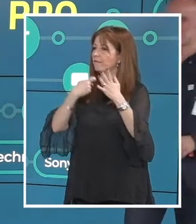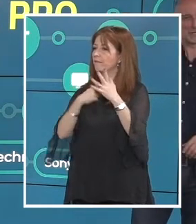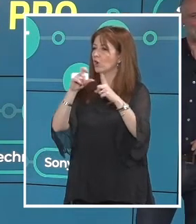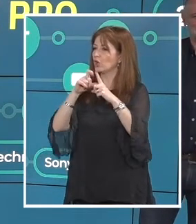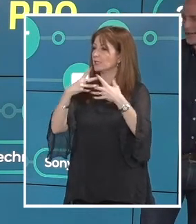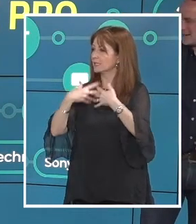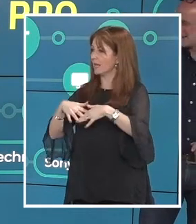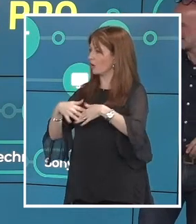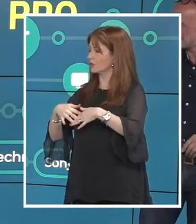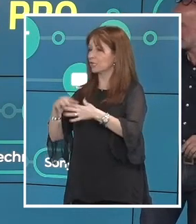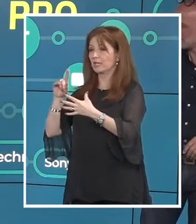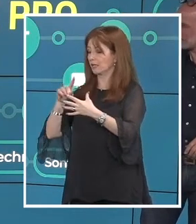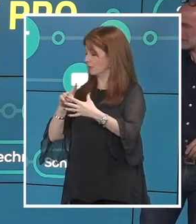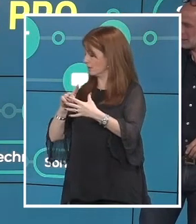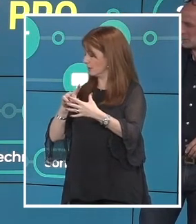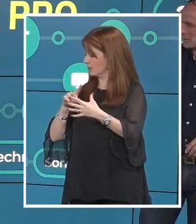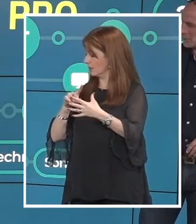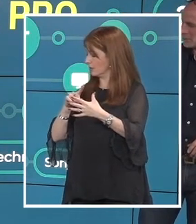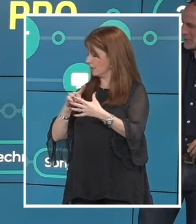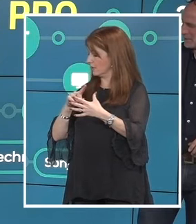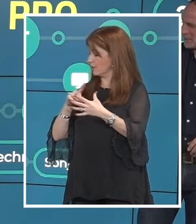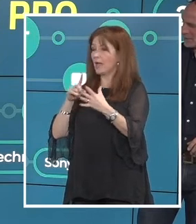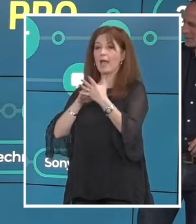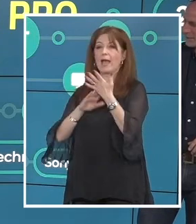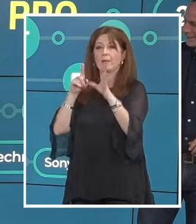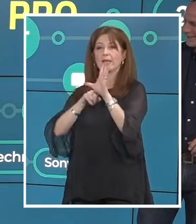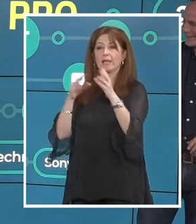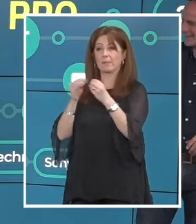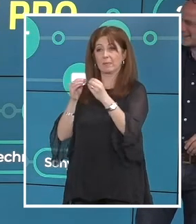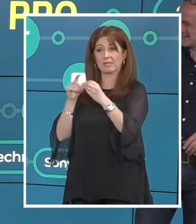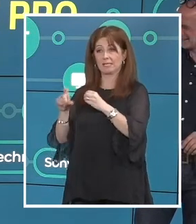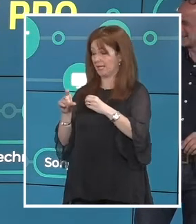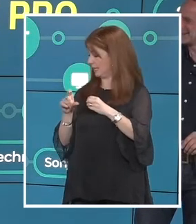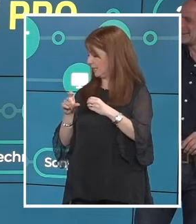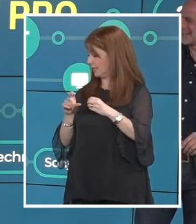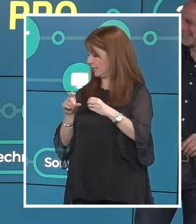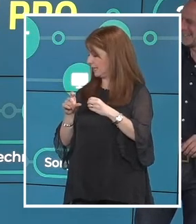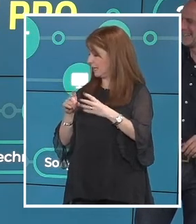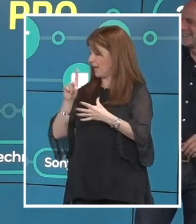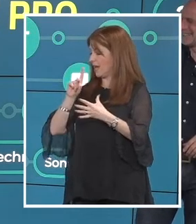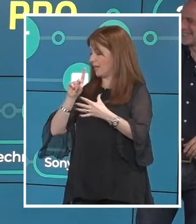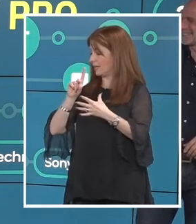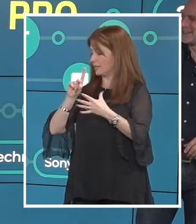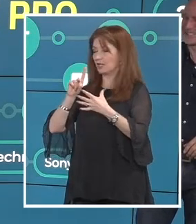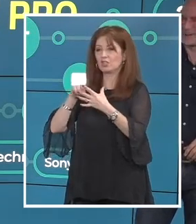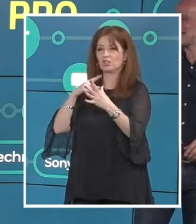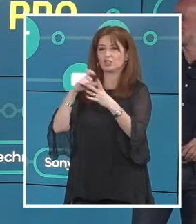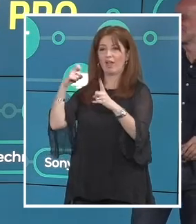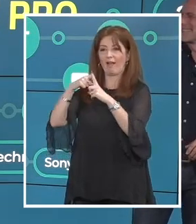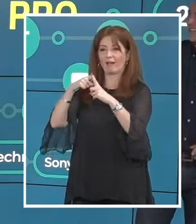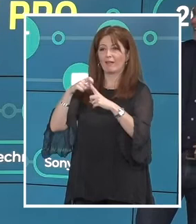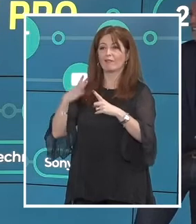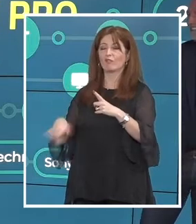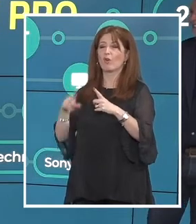are your experts today. I think we're going to go in the order of Jack first. And I'll leave you to, you're going to see what